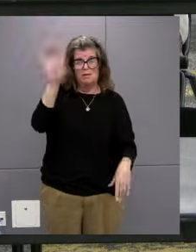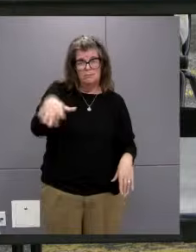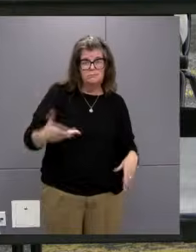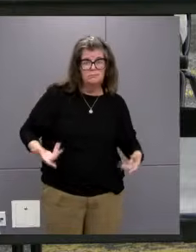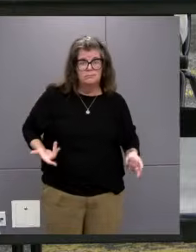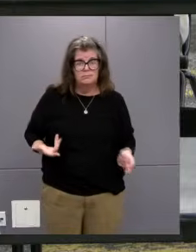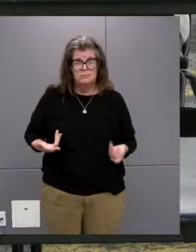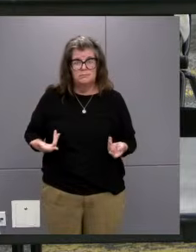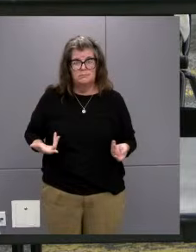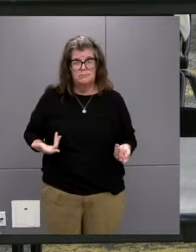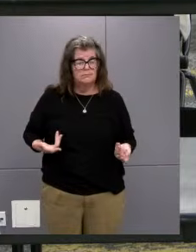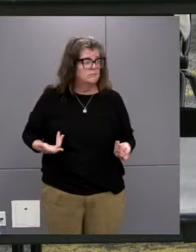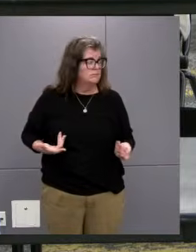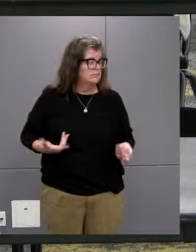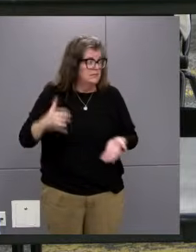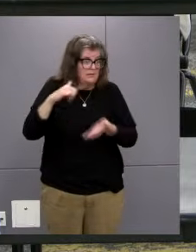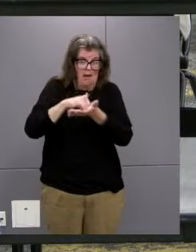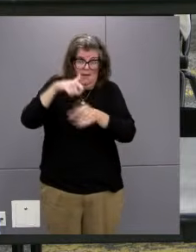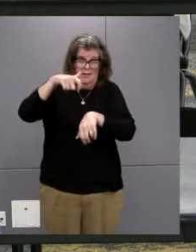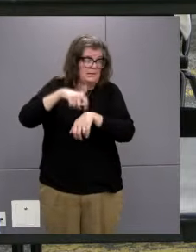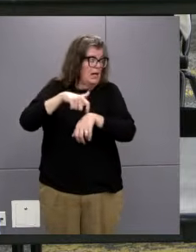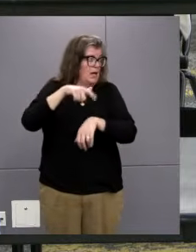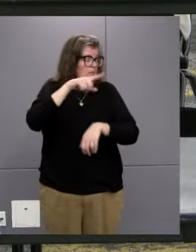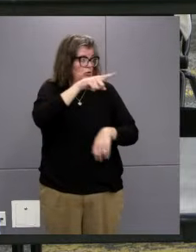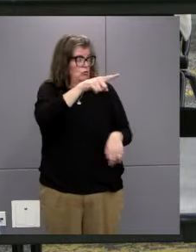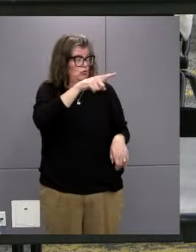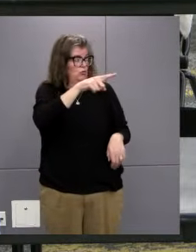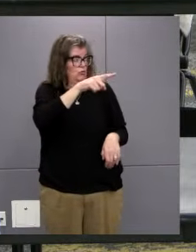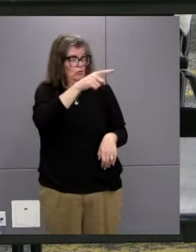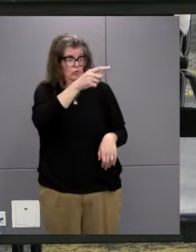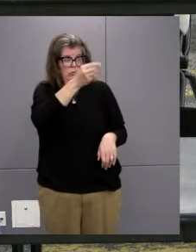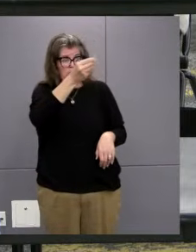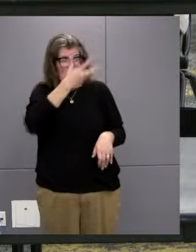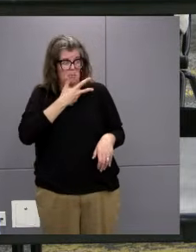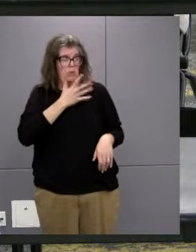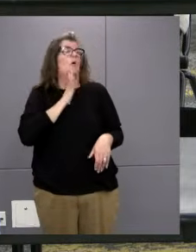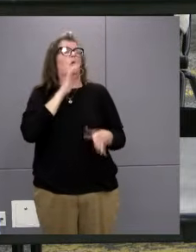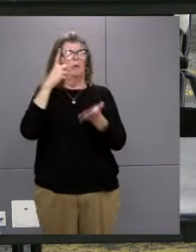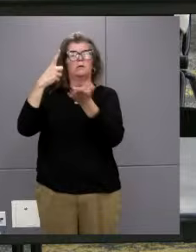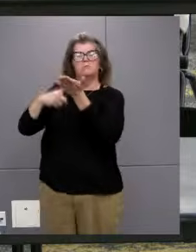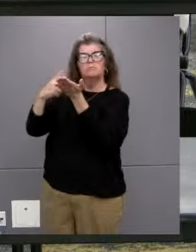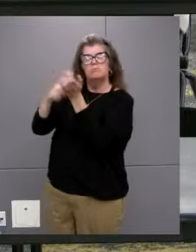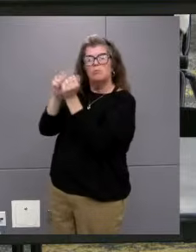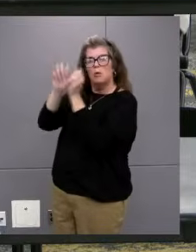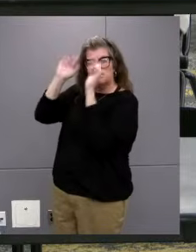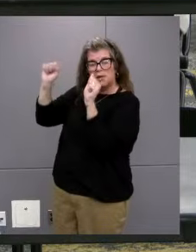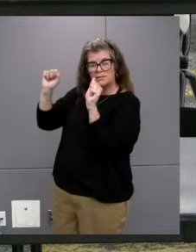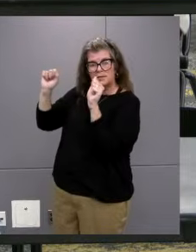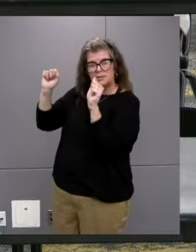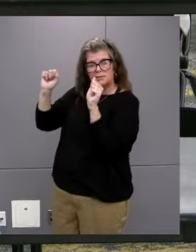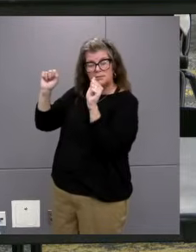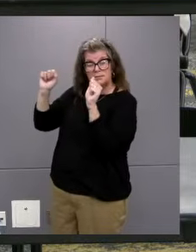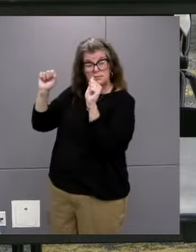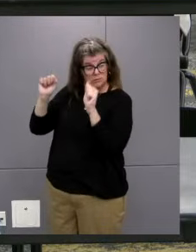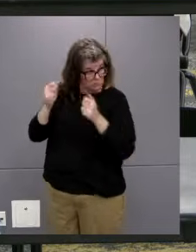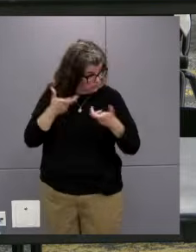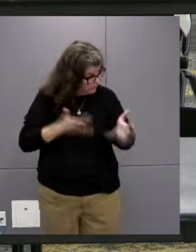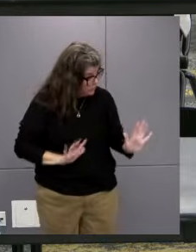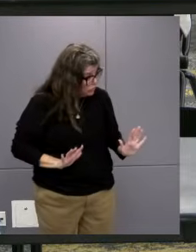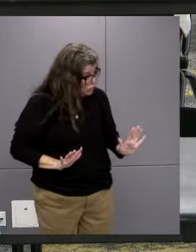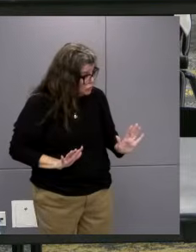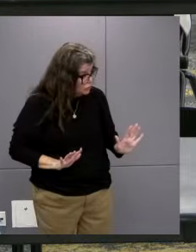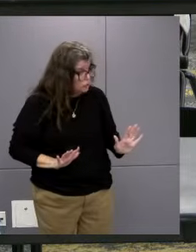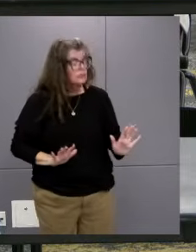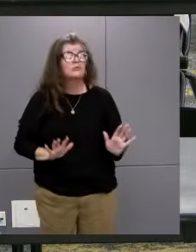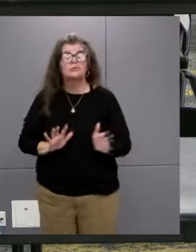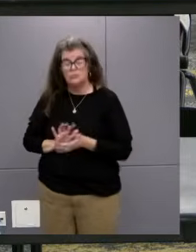And you had indicated at that point that you were going to take it up with the president. That's correct. And I assume you did so. Yes,